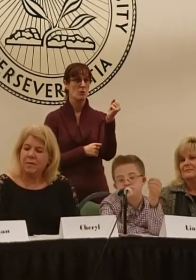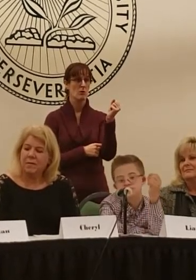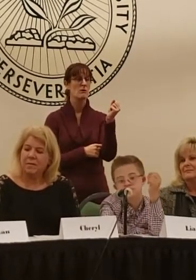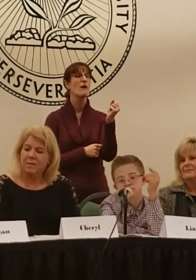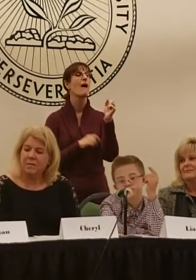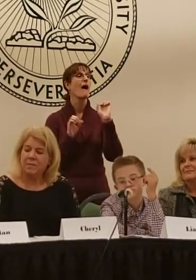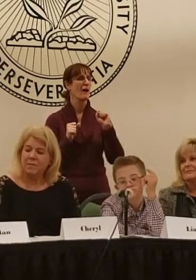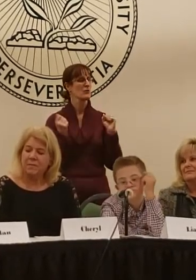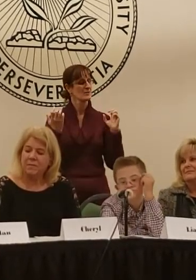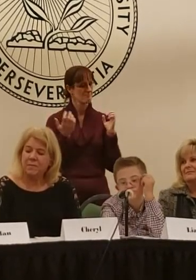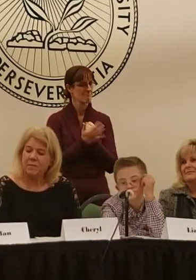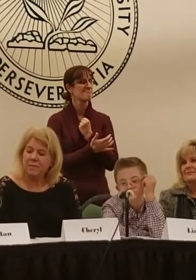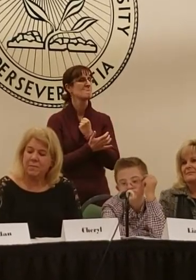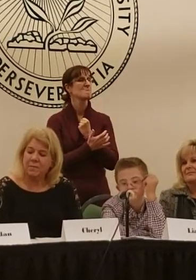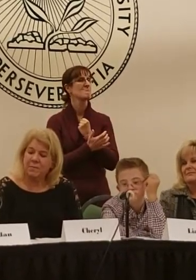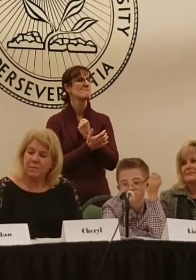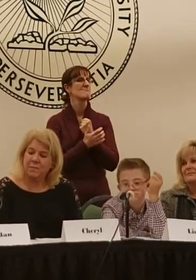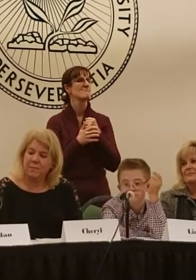take acting